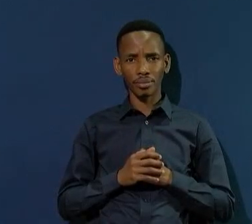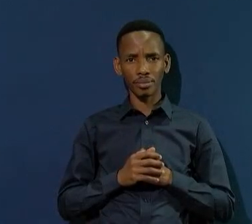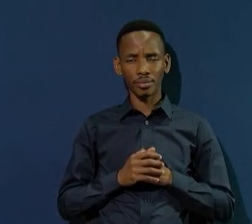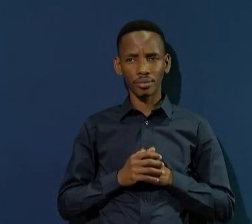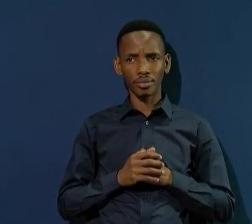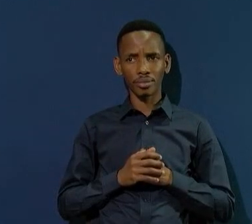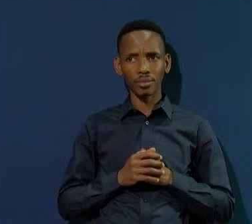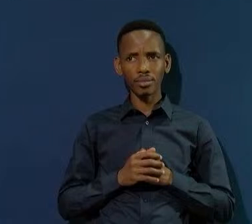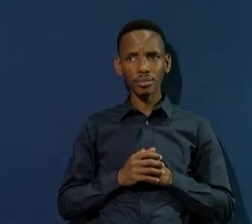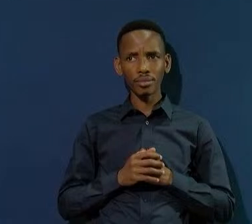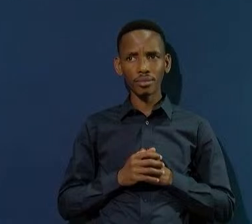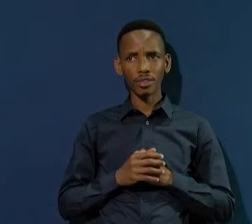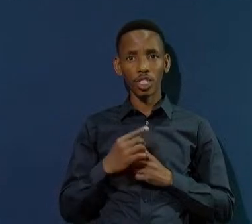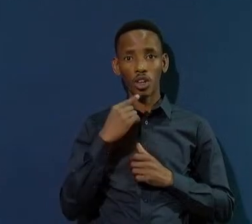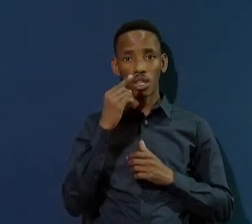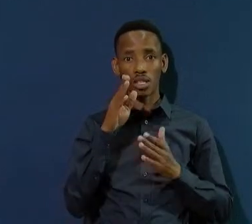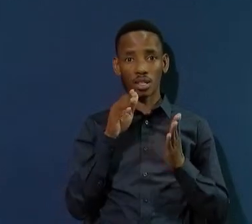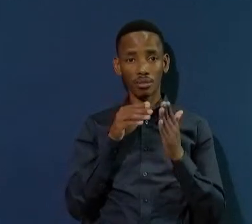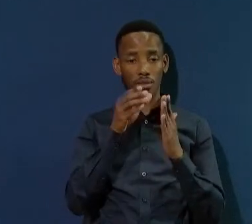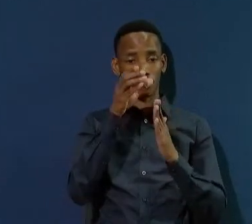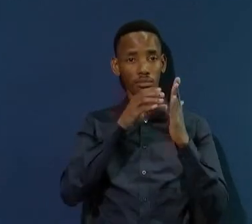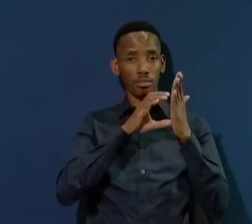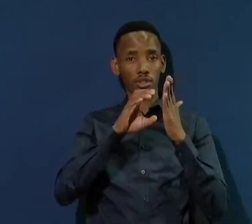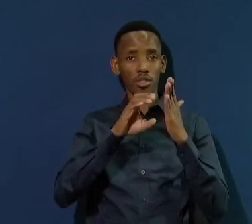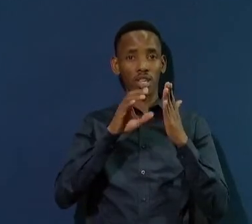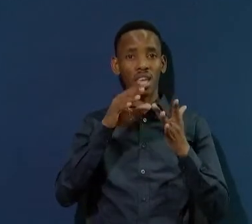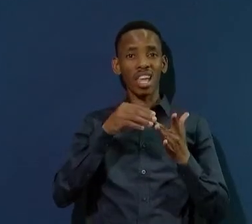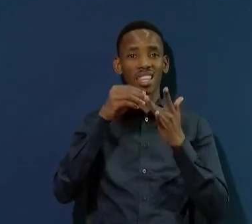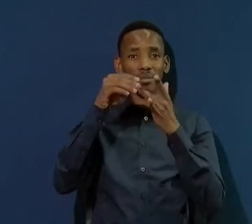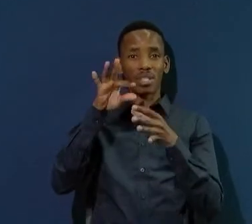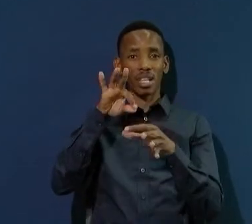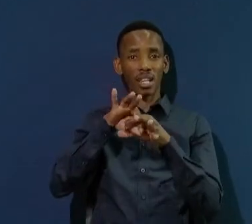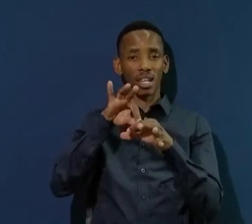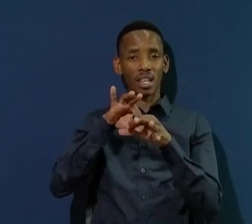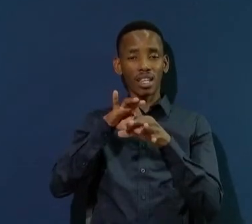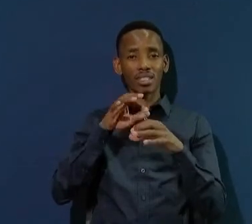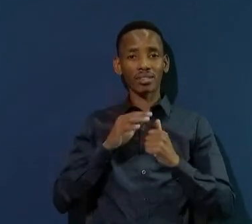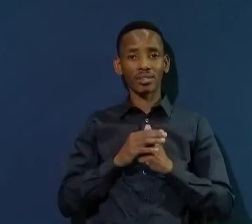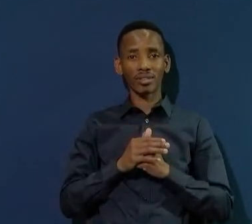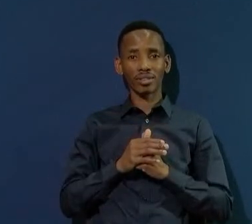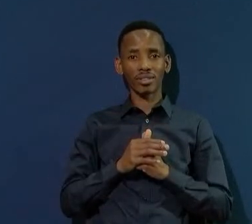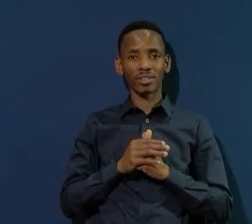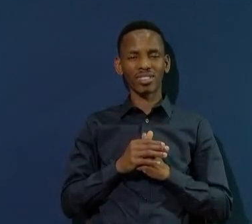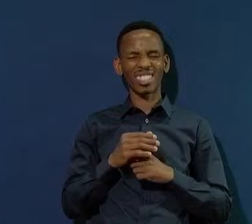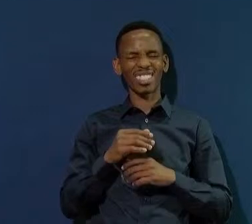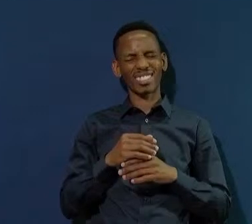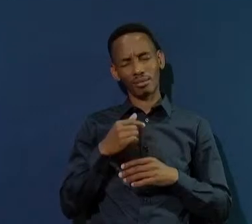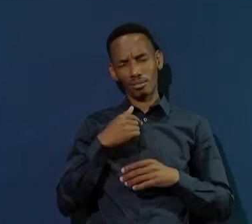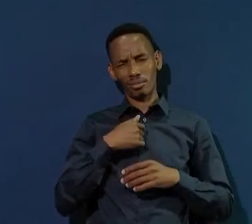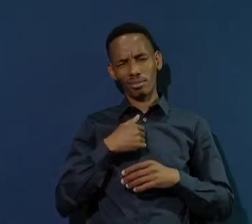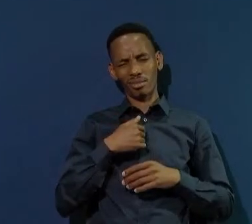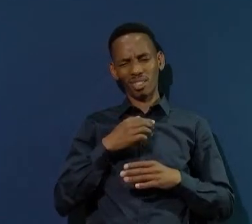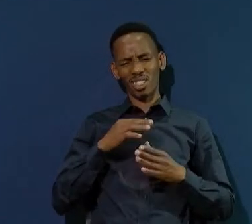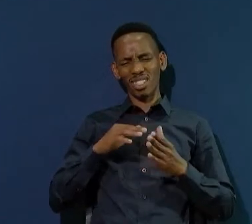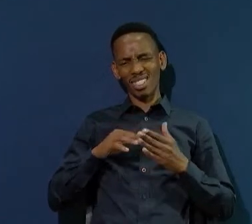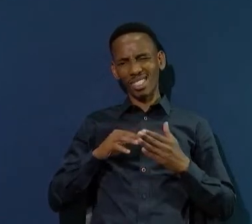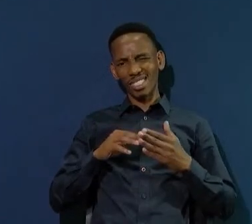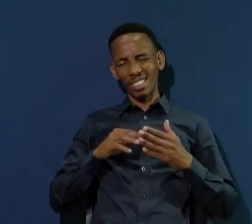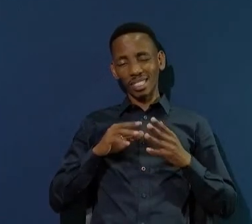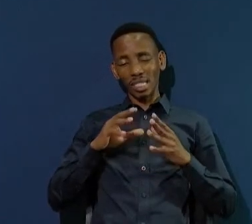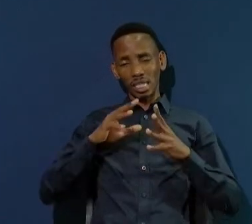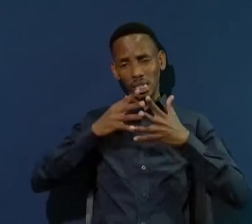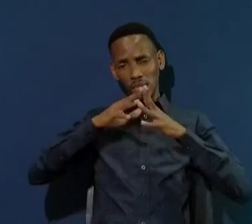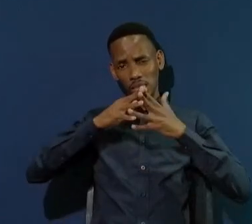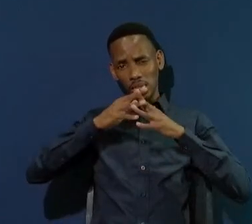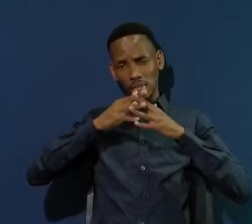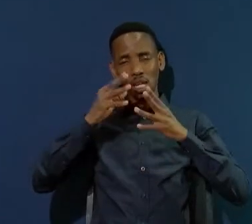in order the clause here, especially elected, right? Yes. You know, there's mixed feelings about that, you know, throughout the community. I think I share